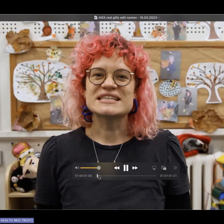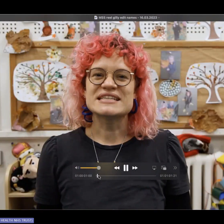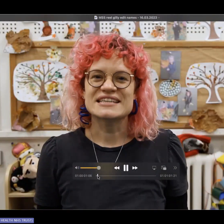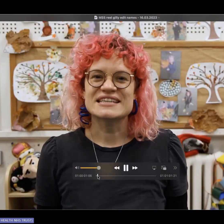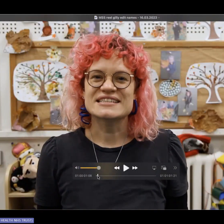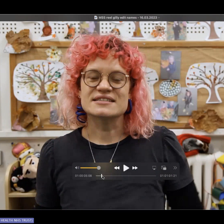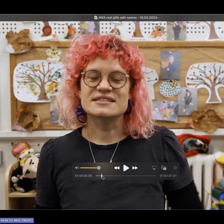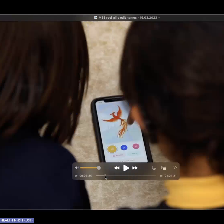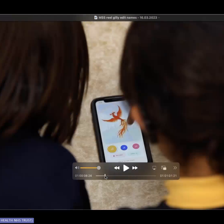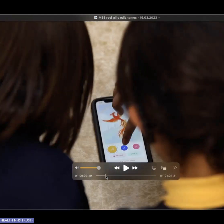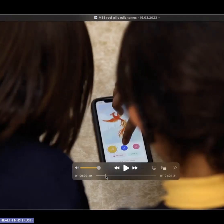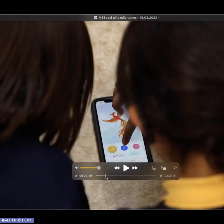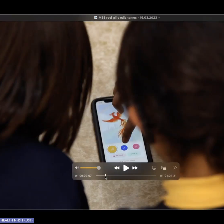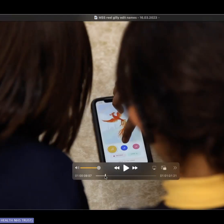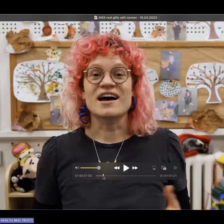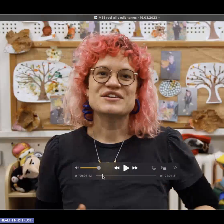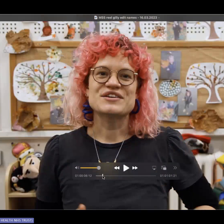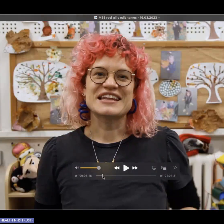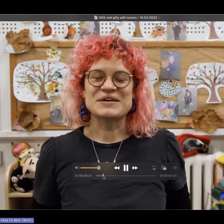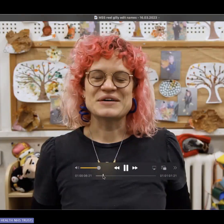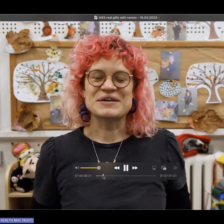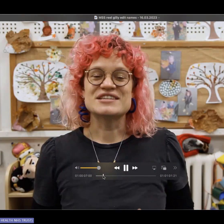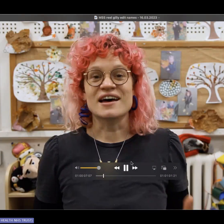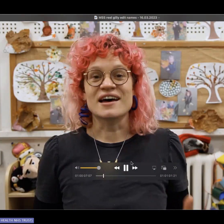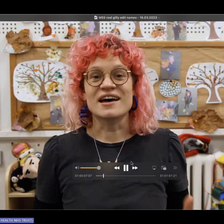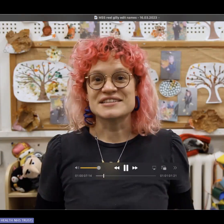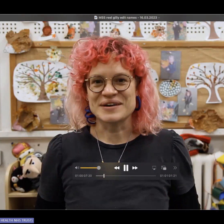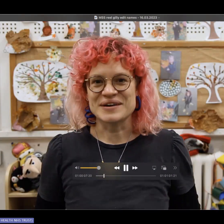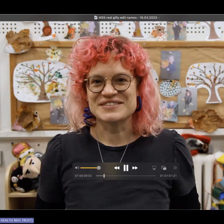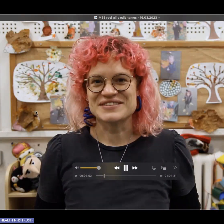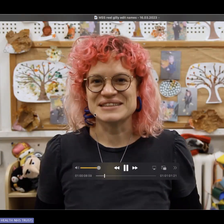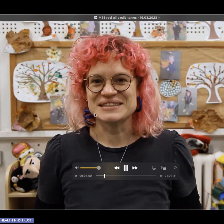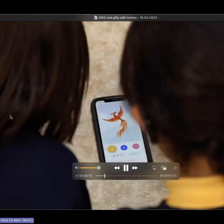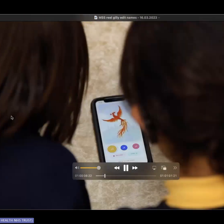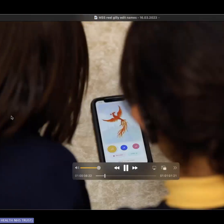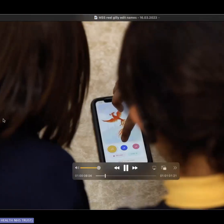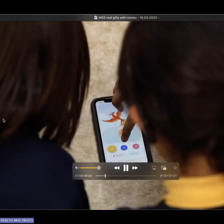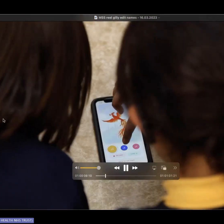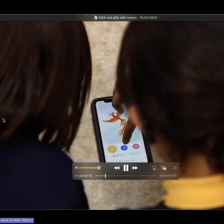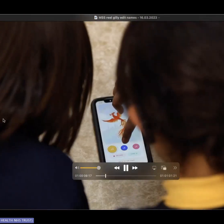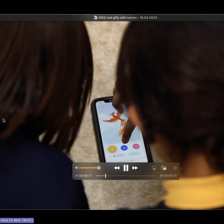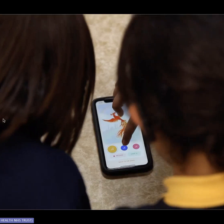My sound stories is. I'm just going to flick to the bit where the kids are in it. Language and creativity.